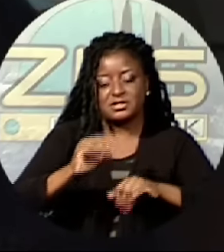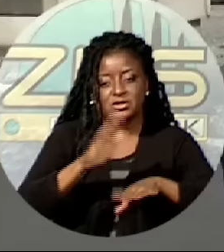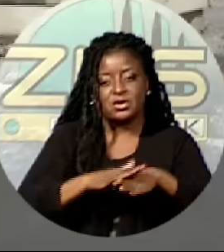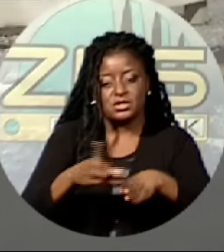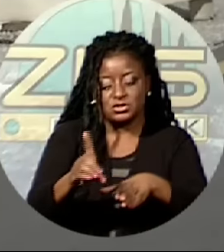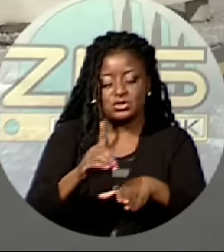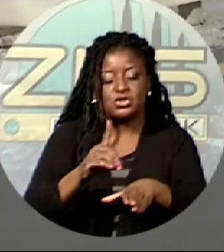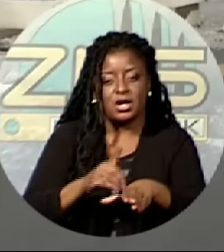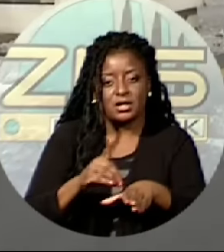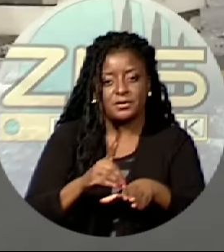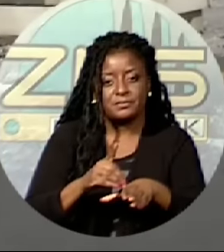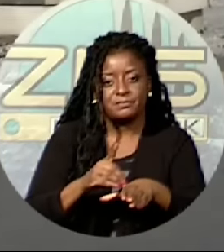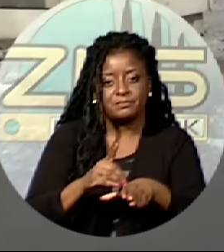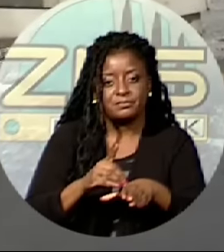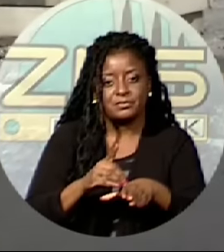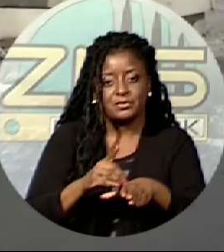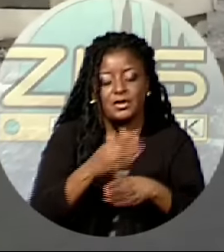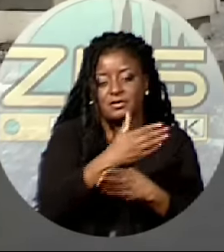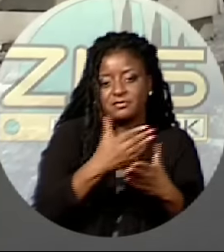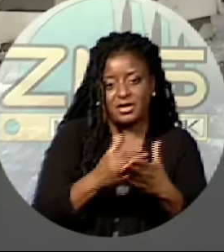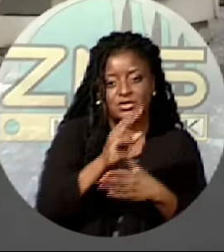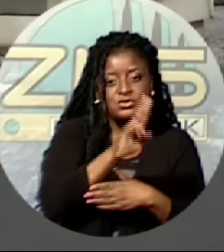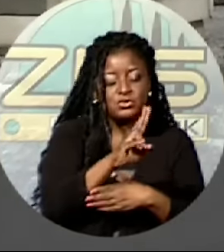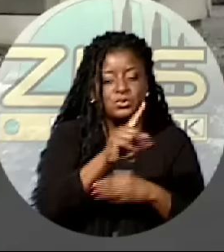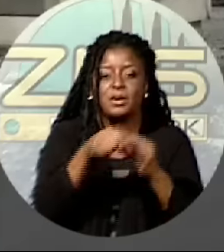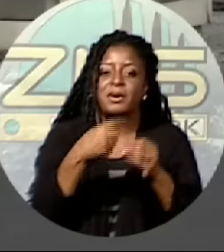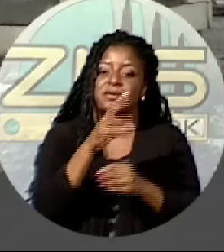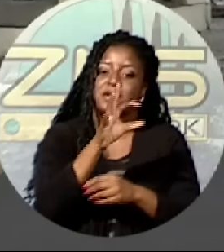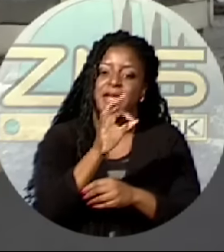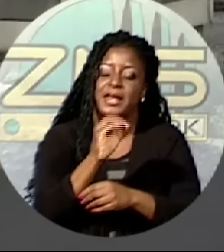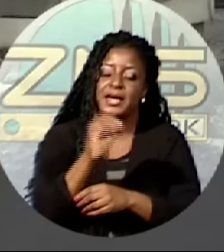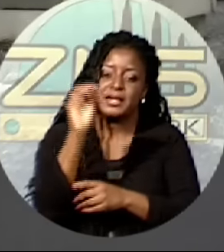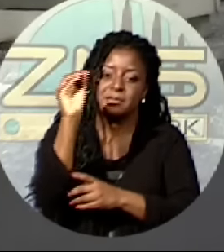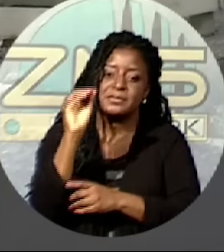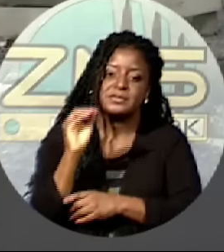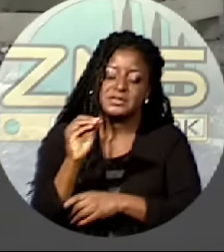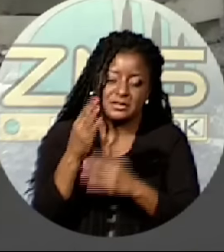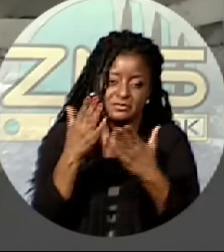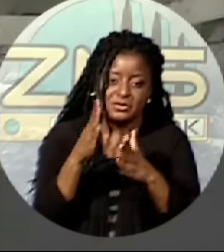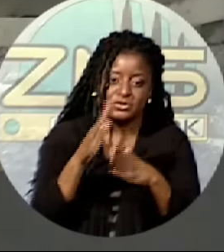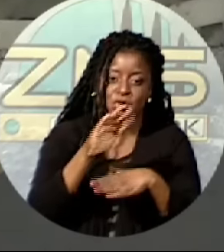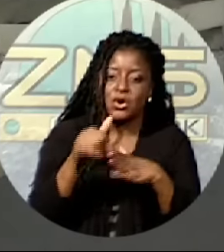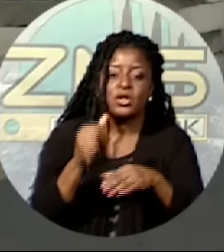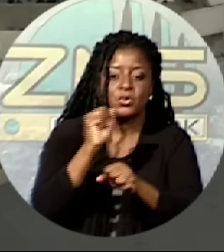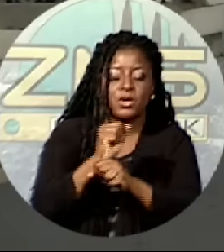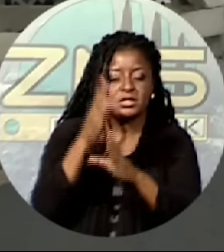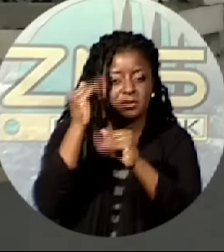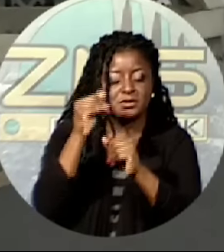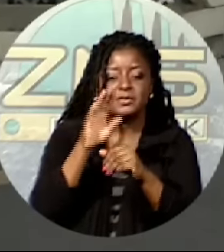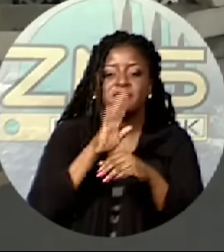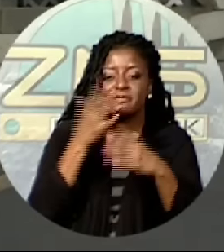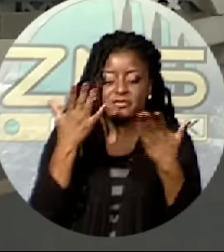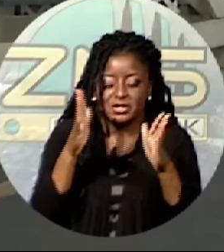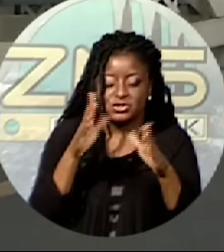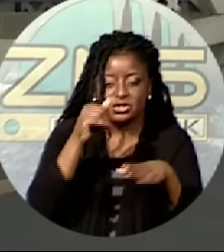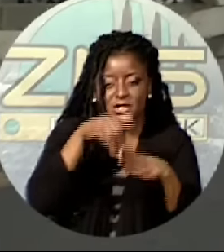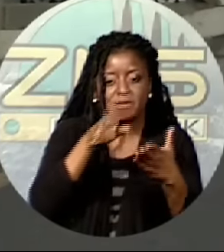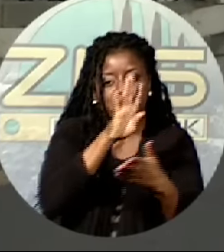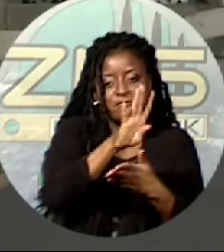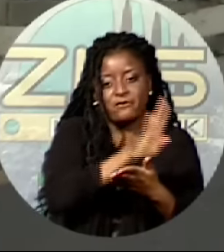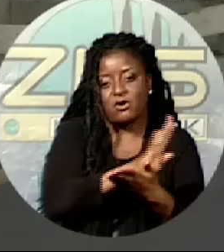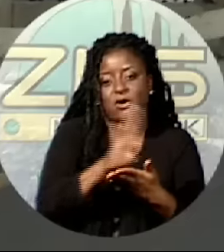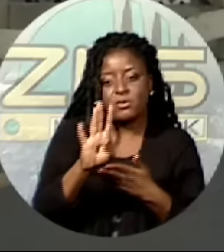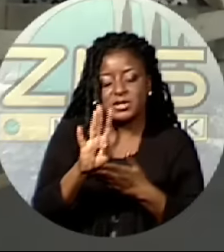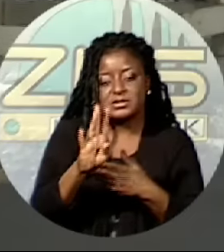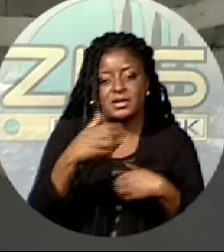out. Now, Phase 2 is about 90% completed, with all of the work expected to be done in about 4 weeks' time, making Potter's Quay